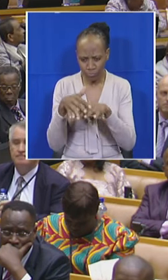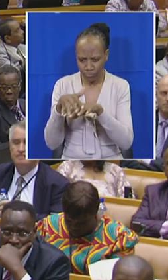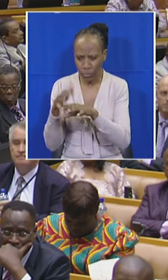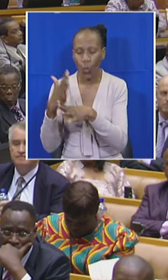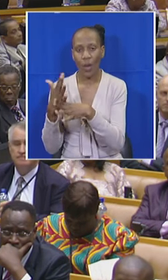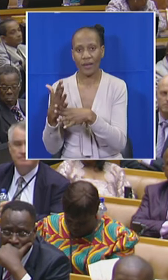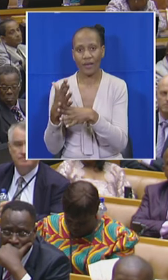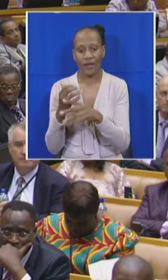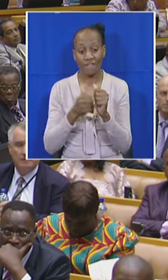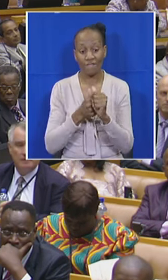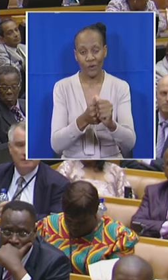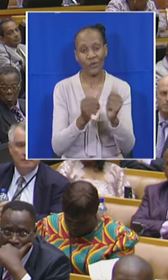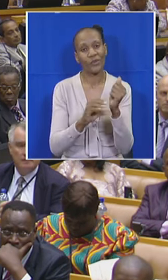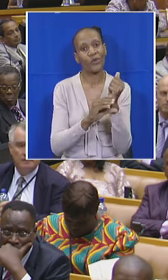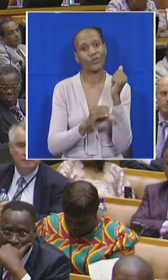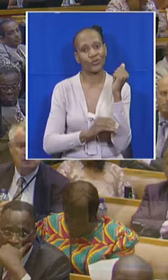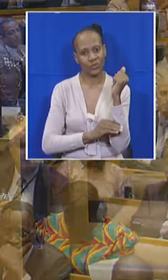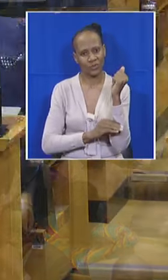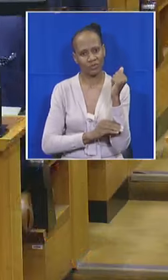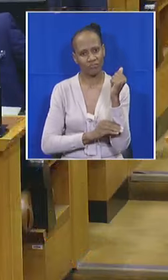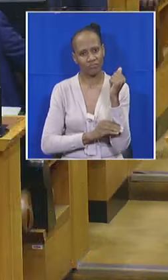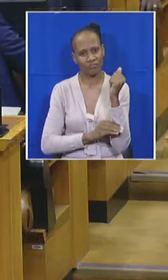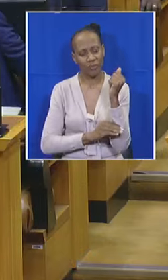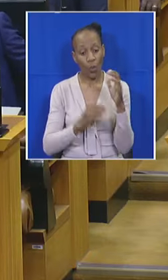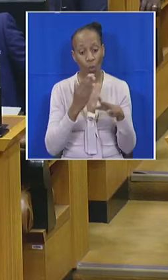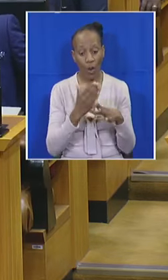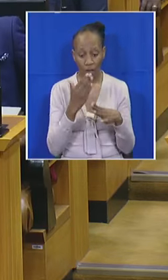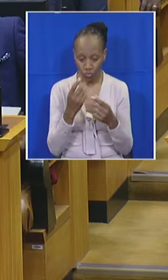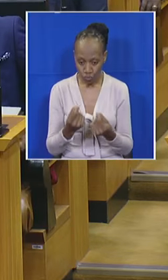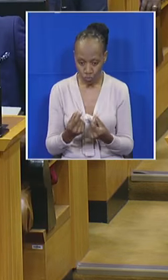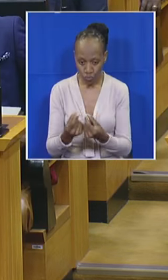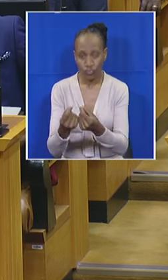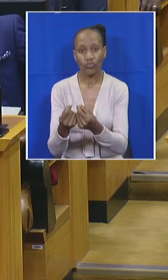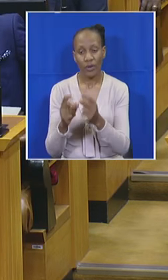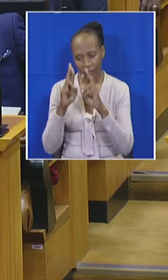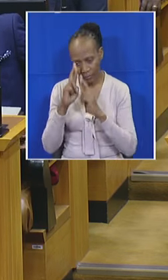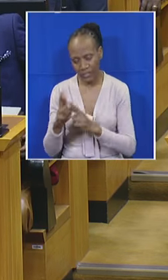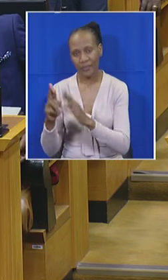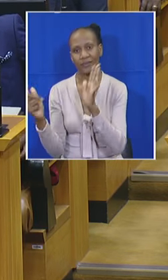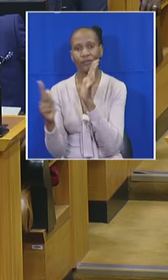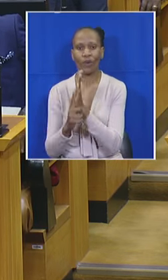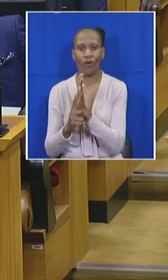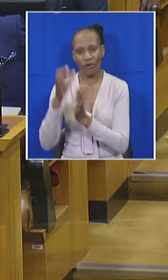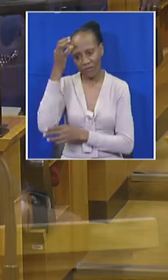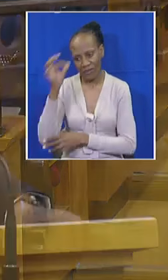Constitution for the legislative arm of the state.